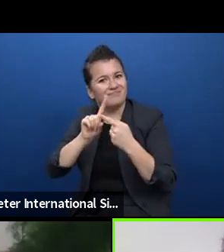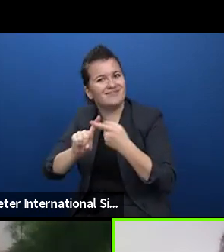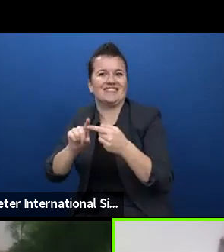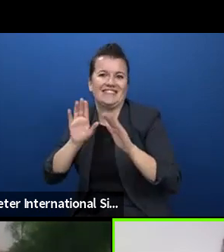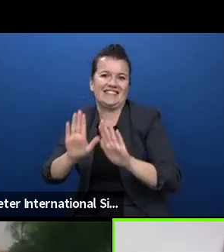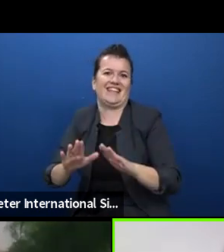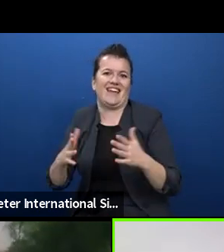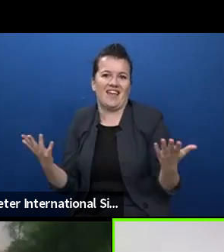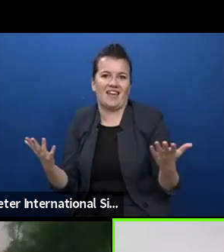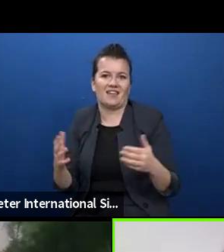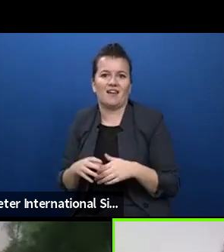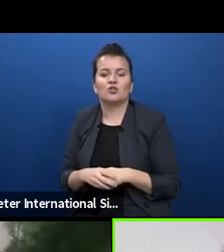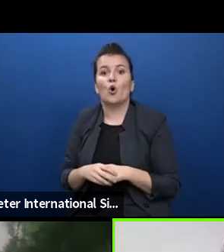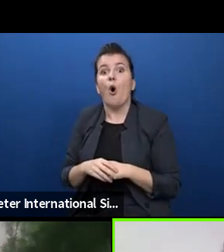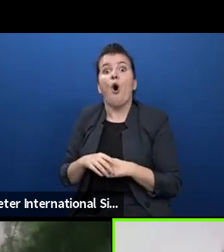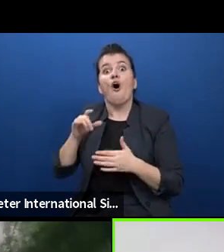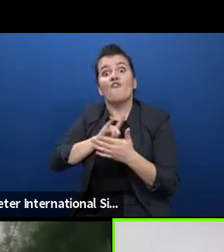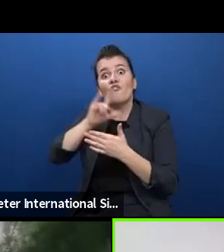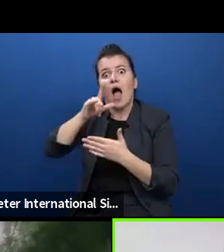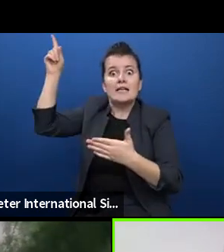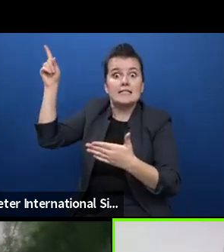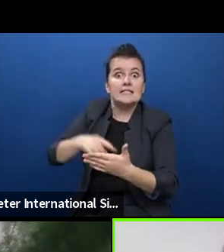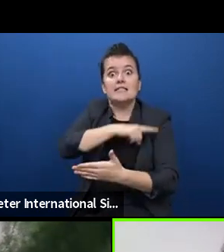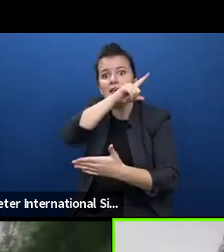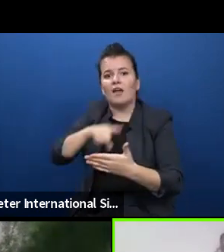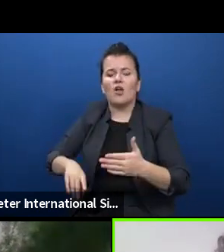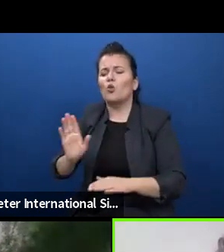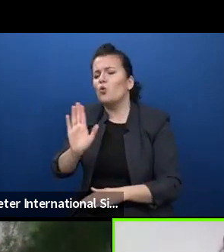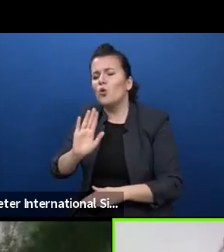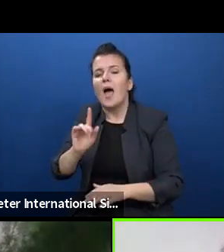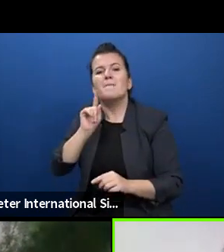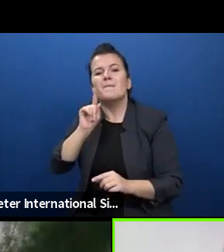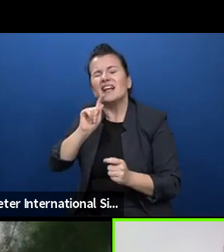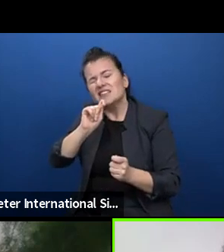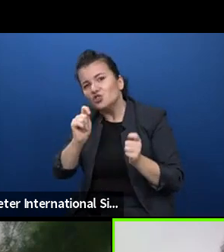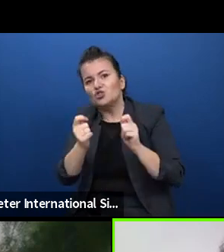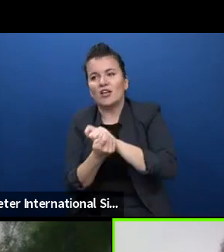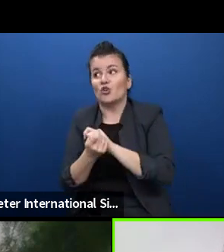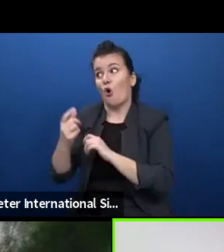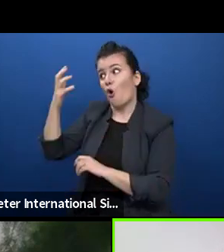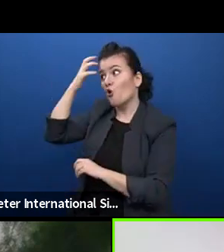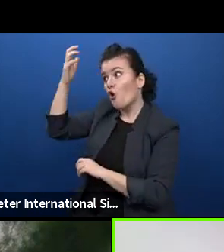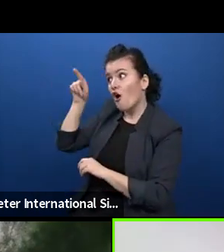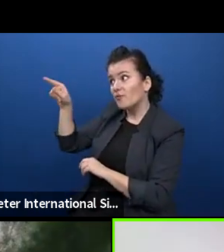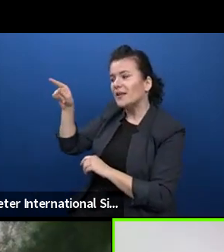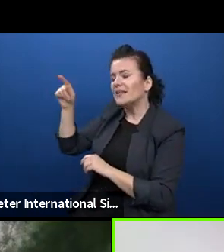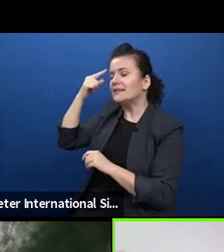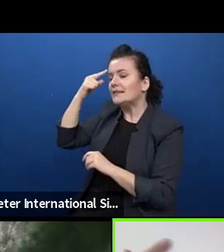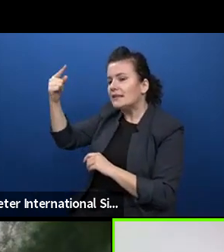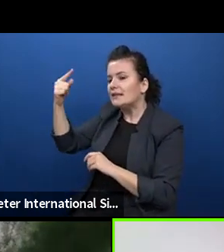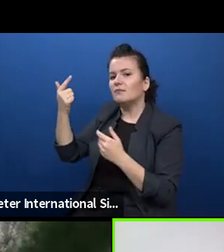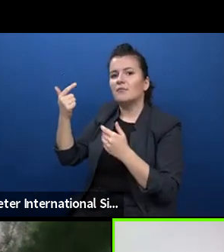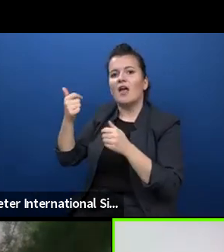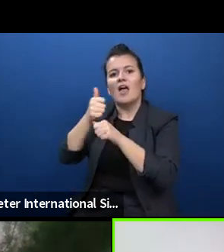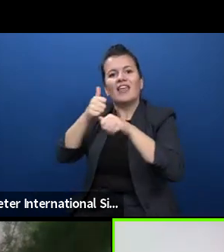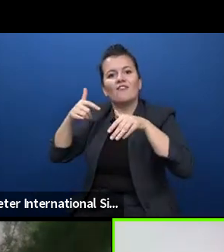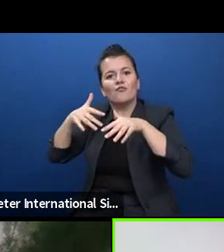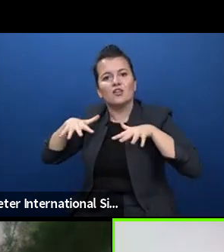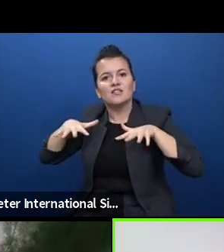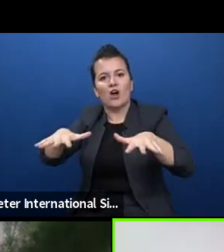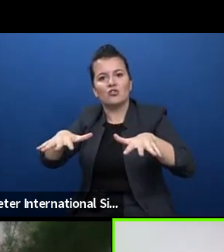say no flying, but I think we have to prompt governments to develop infrastructures that make flying less